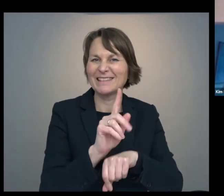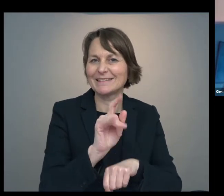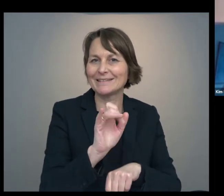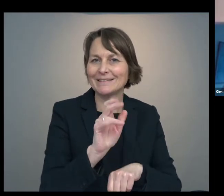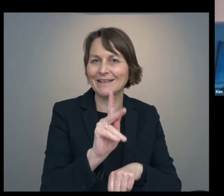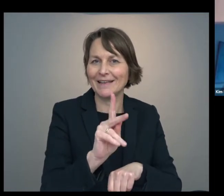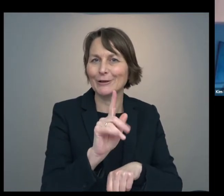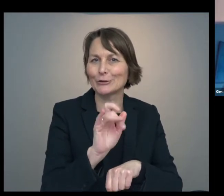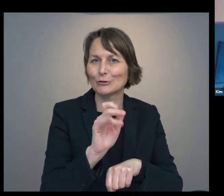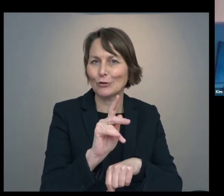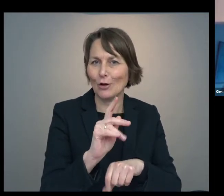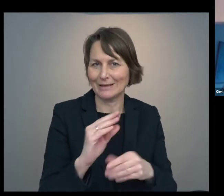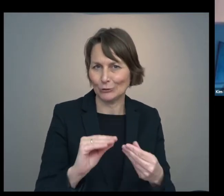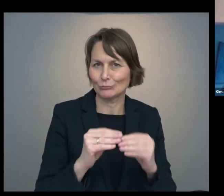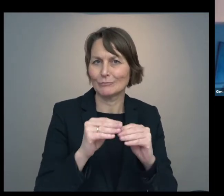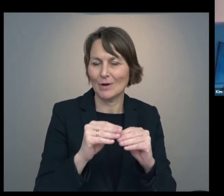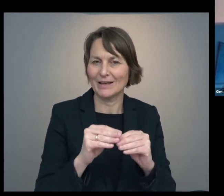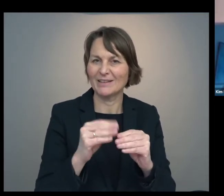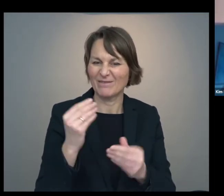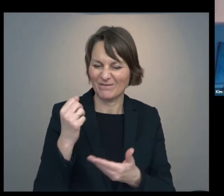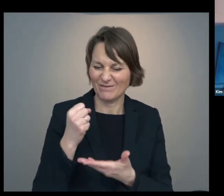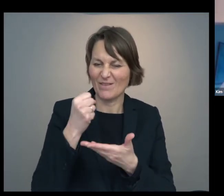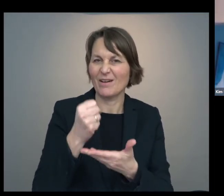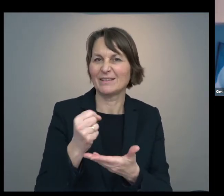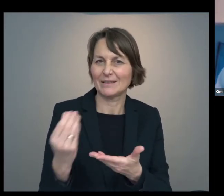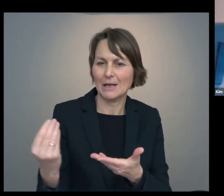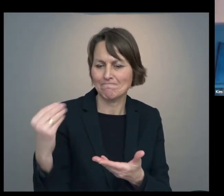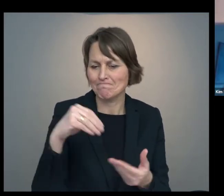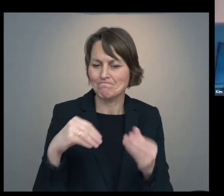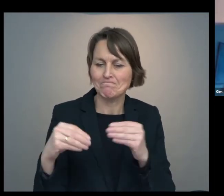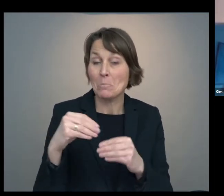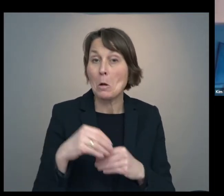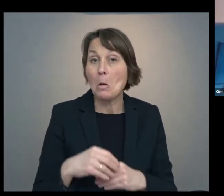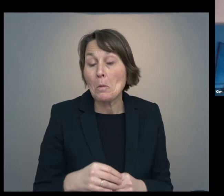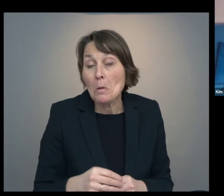creator fund. I don't know though if it's